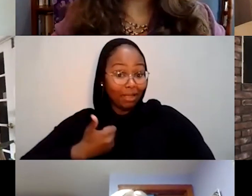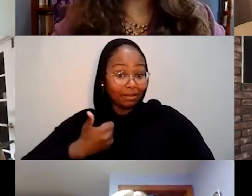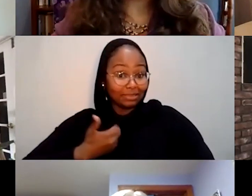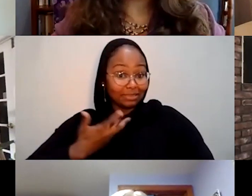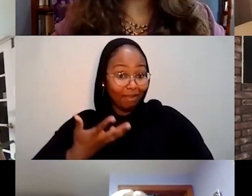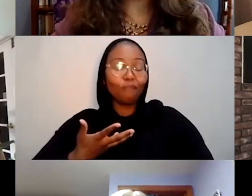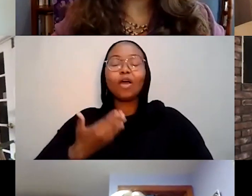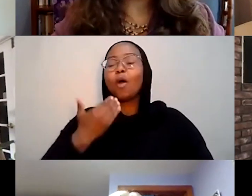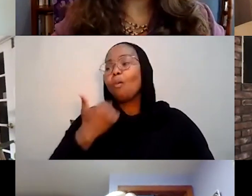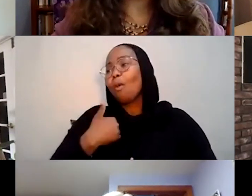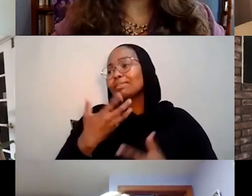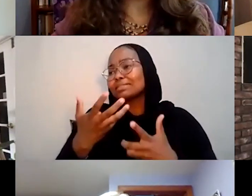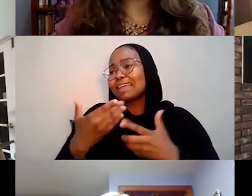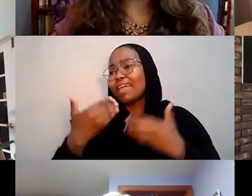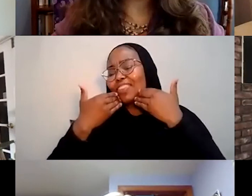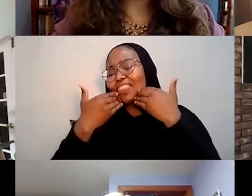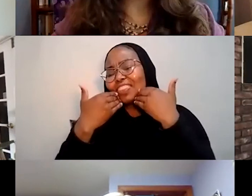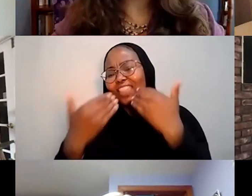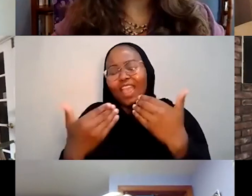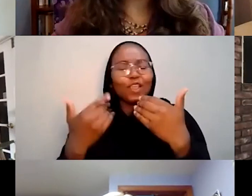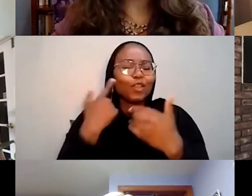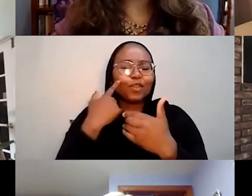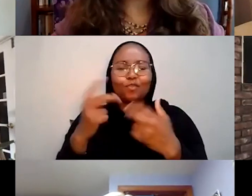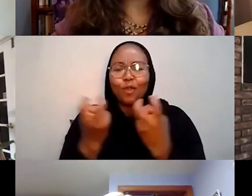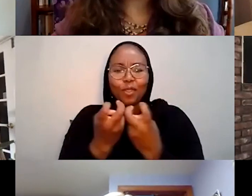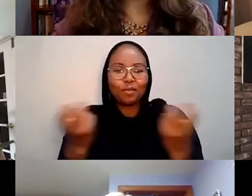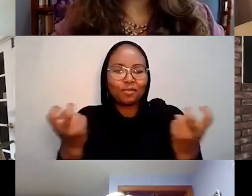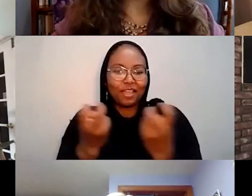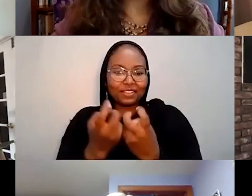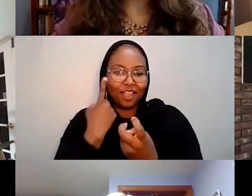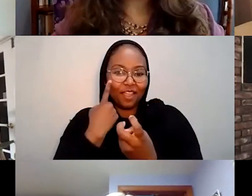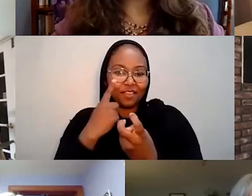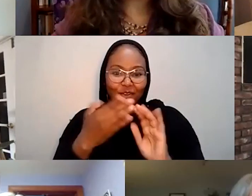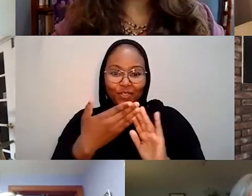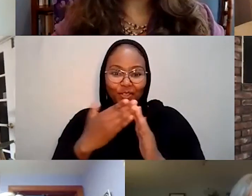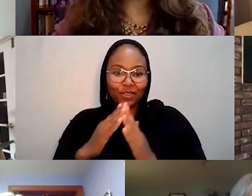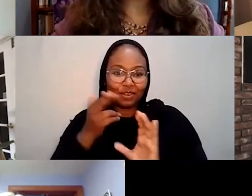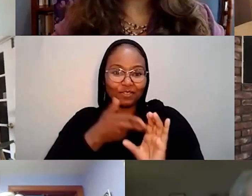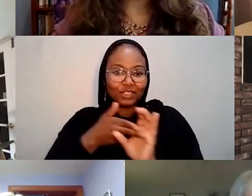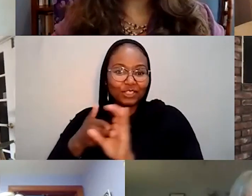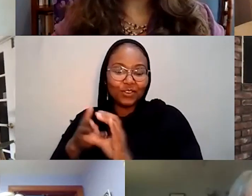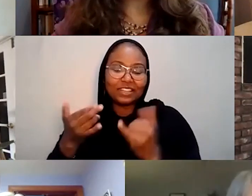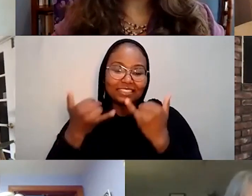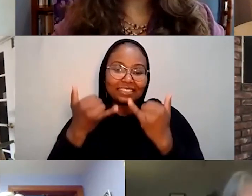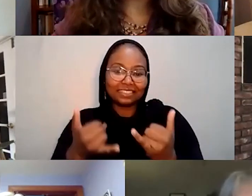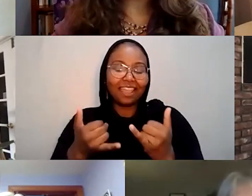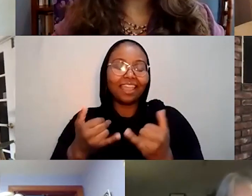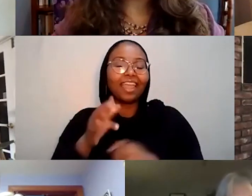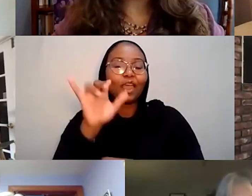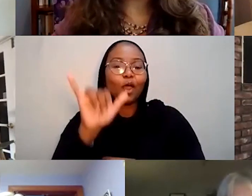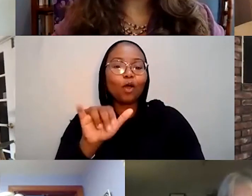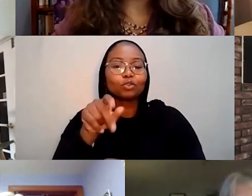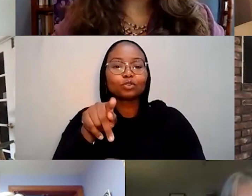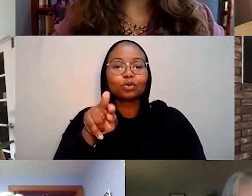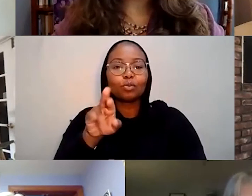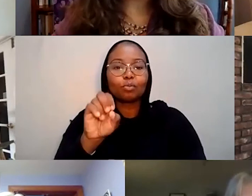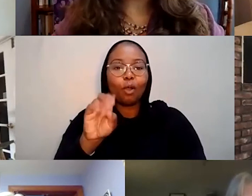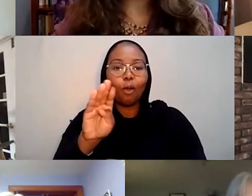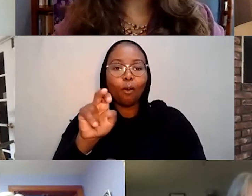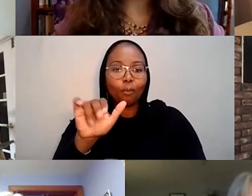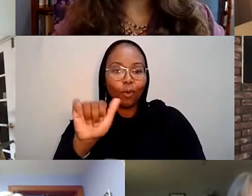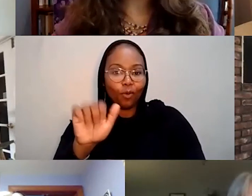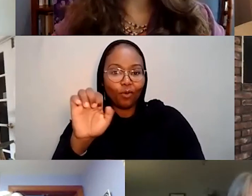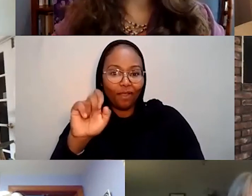guests, panelists, and thank you so much to this community for joining us today. And of course, to Pro Bono ASL, thank you so much